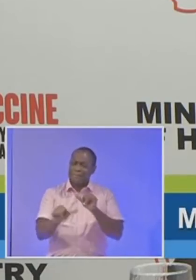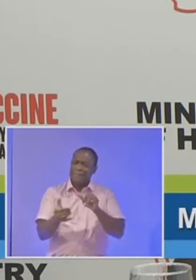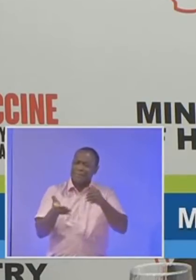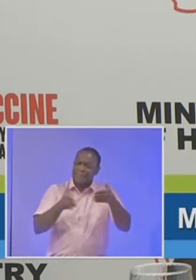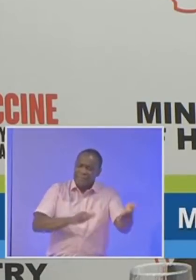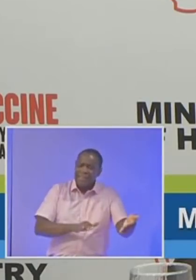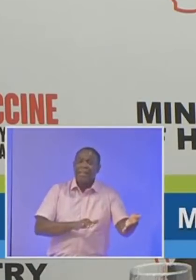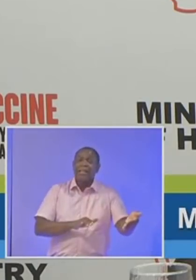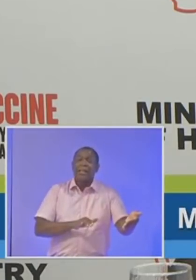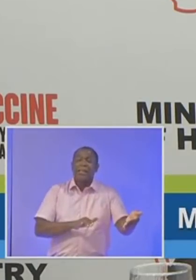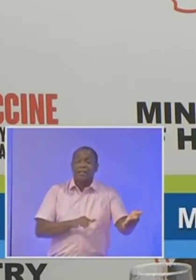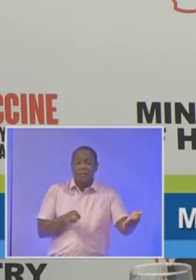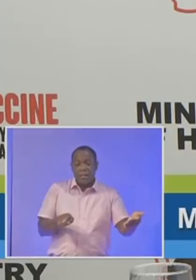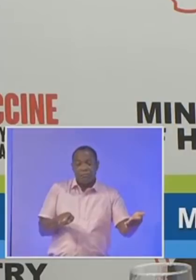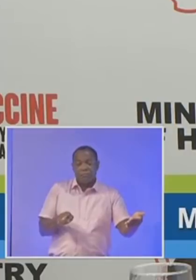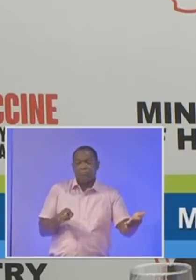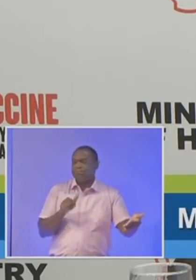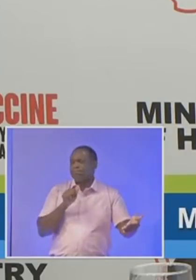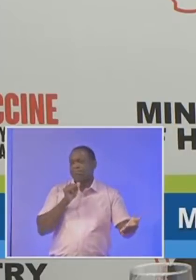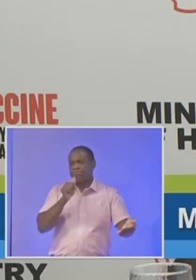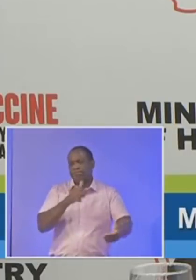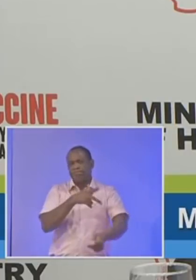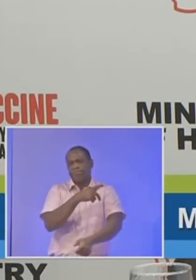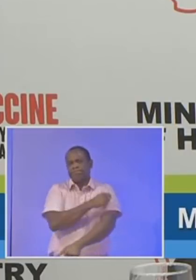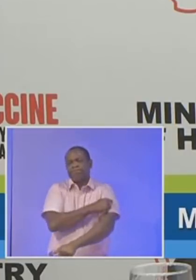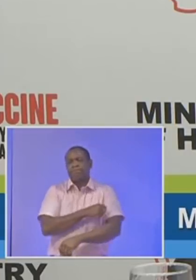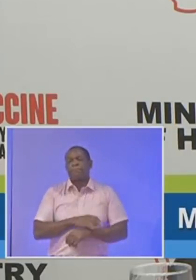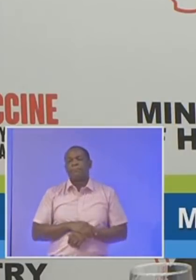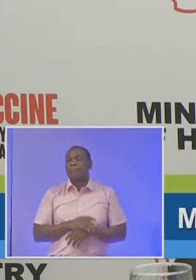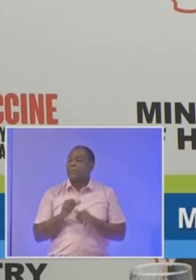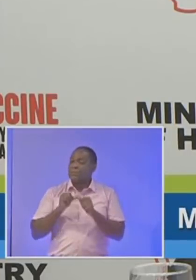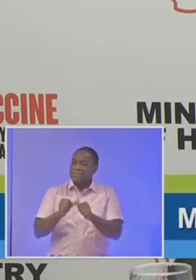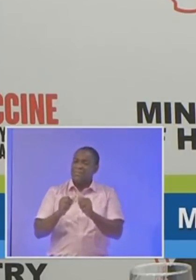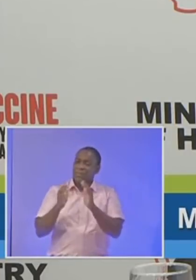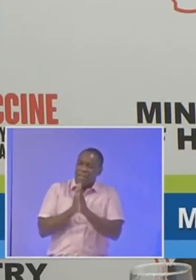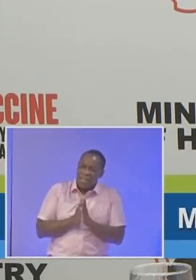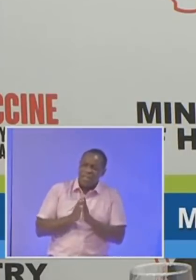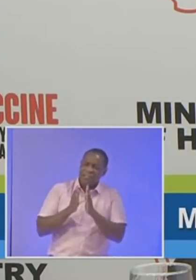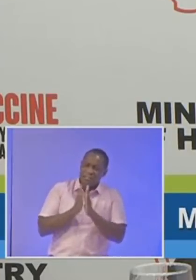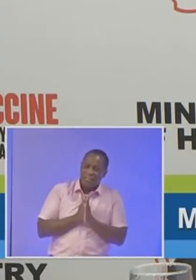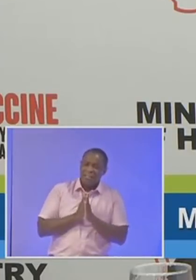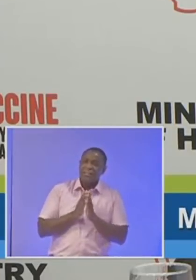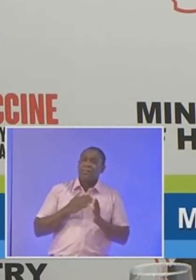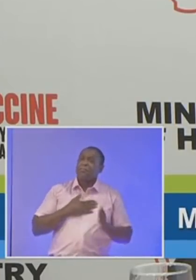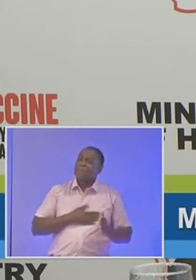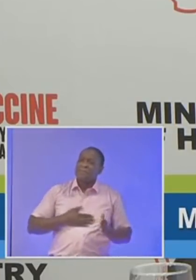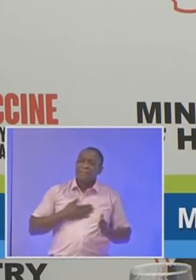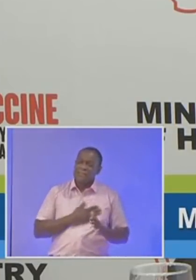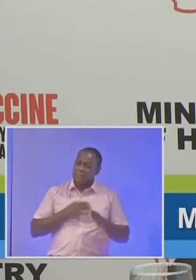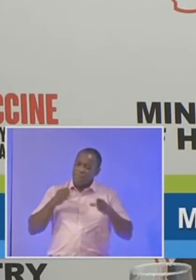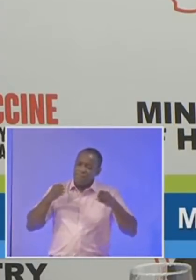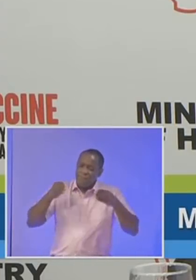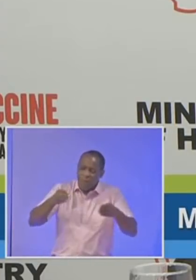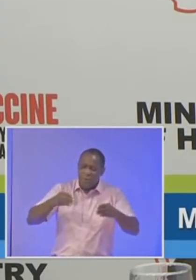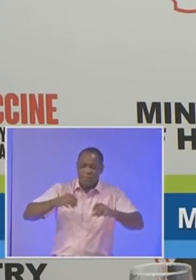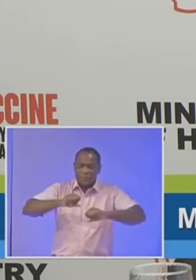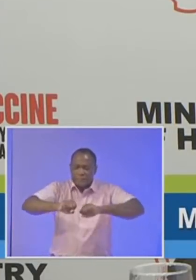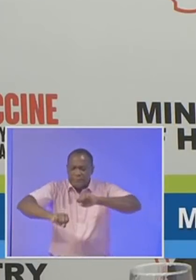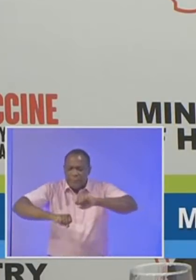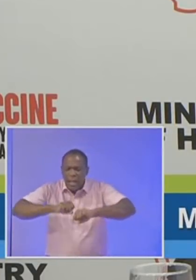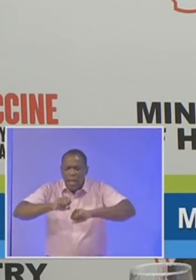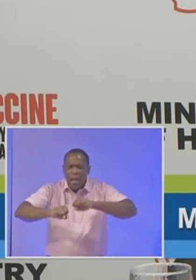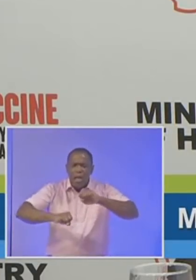who are unvaccinated. So we keep on asking people to listen to the science, act in your